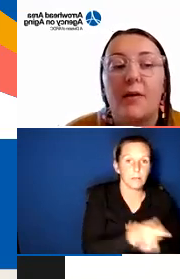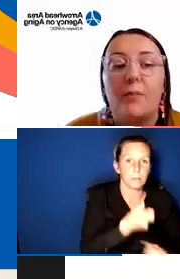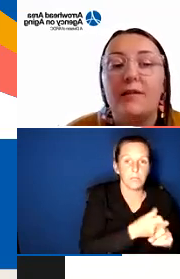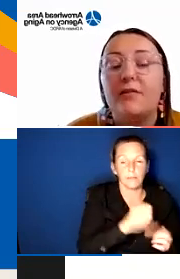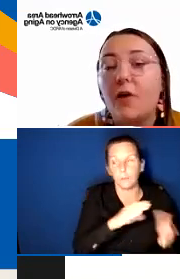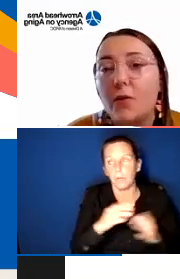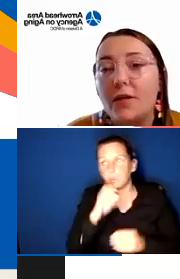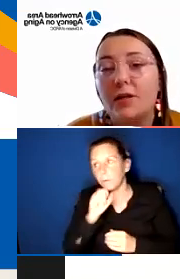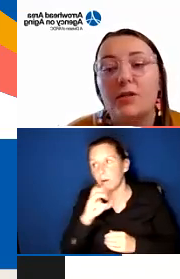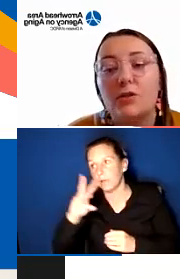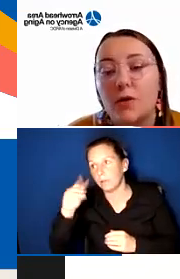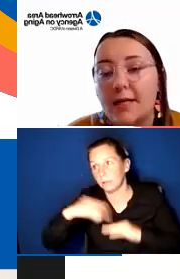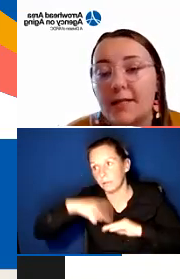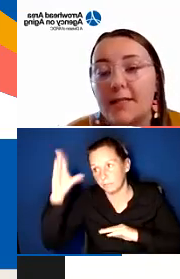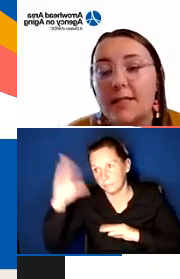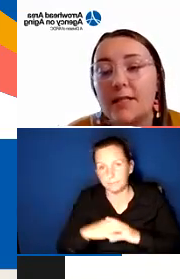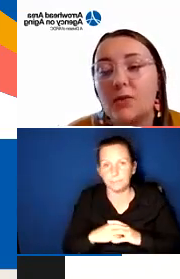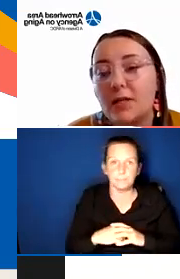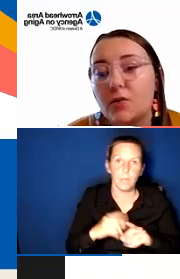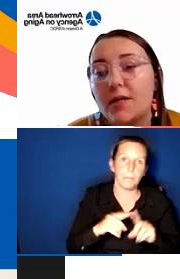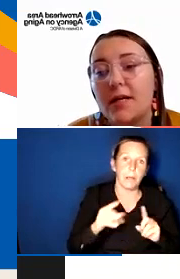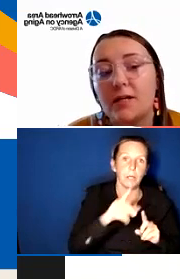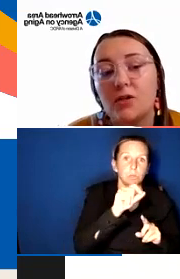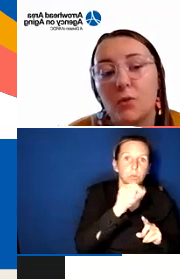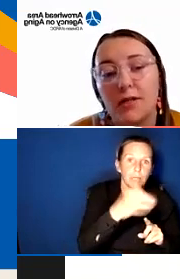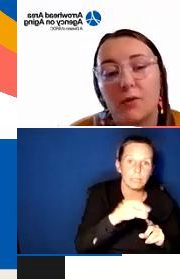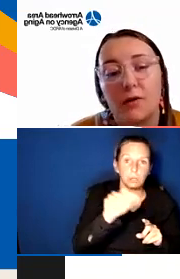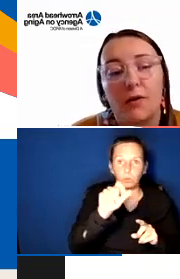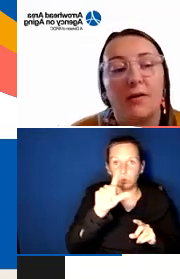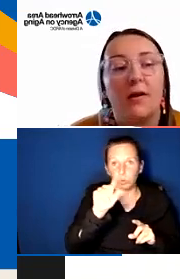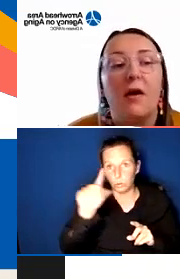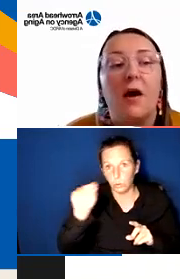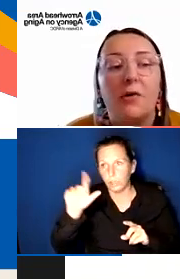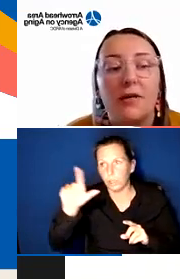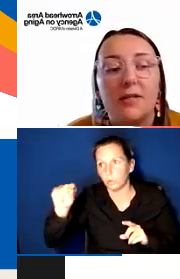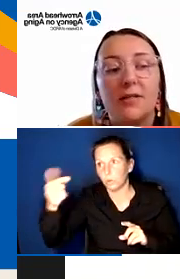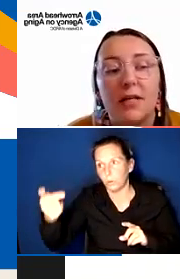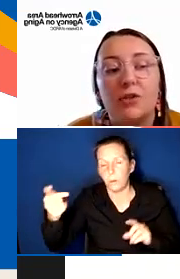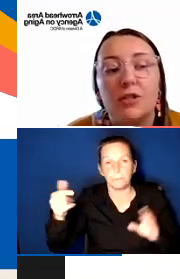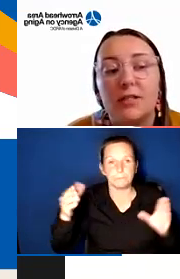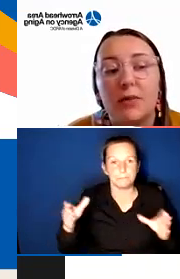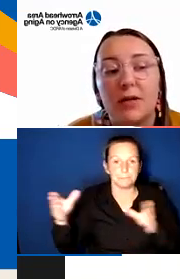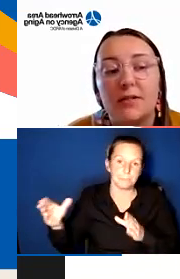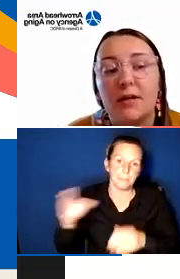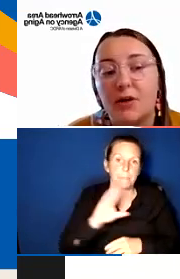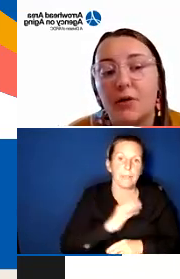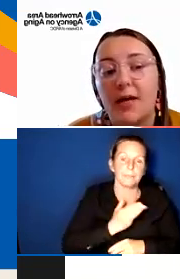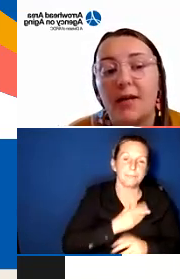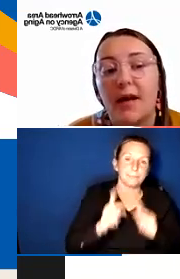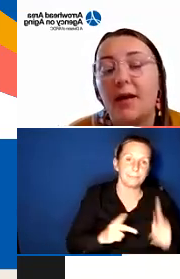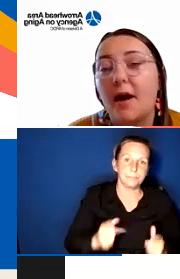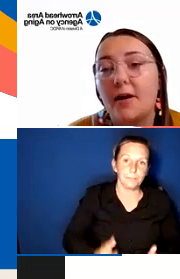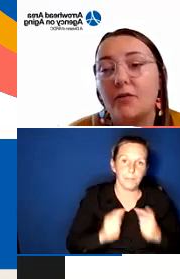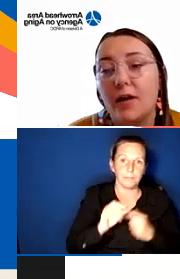plus. But in the following years, 2019, 2020, and 2021, our residents aged 60 plus in the